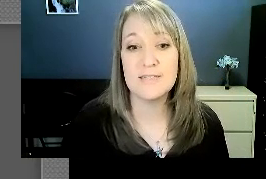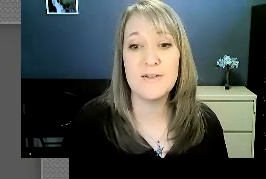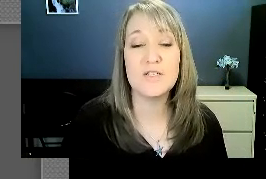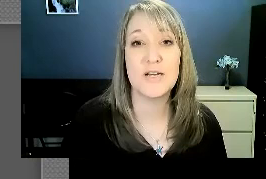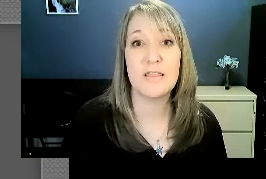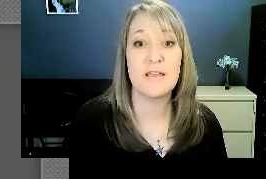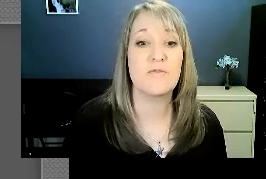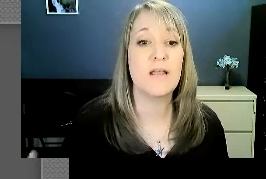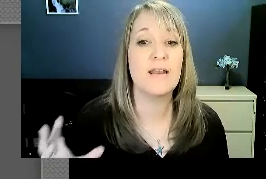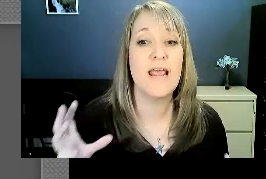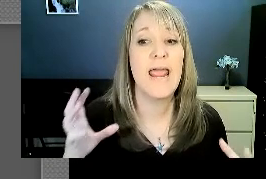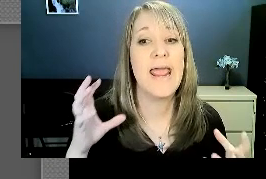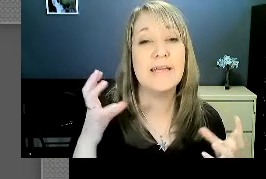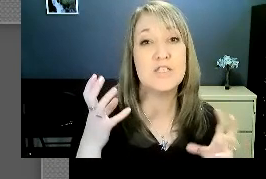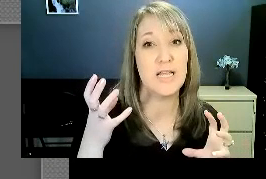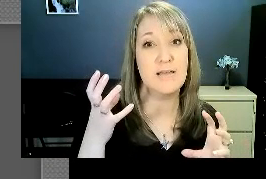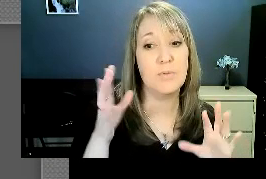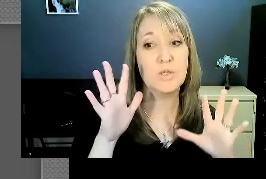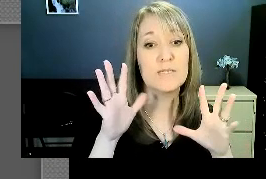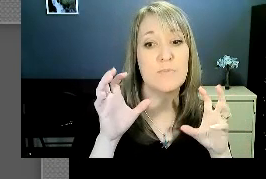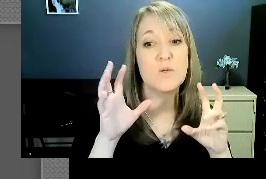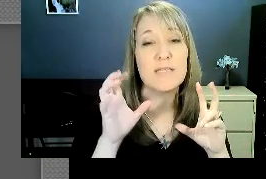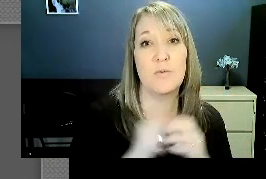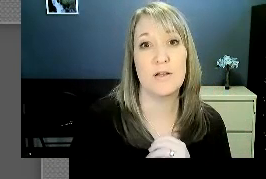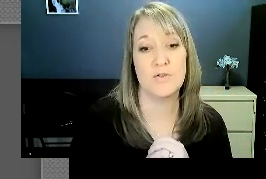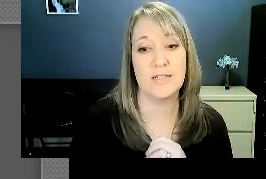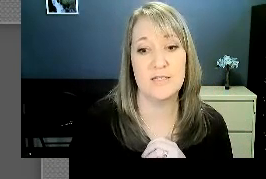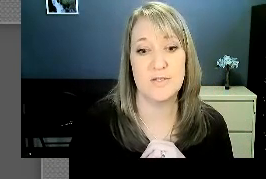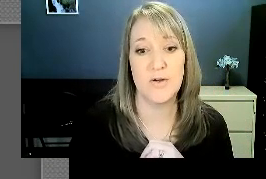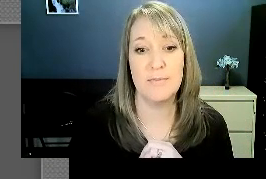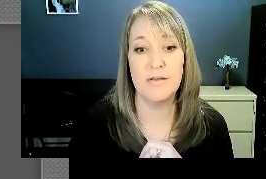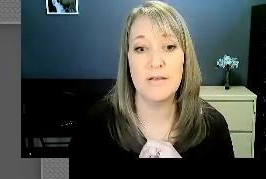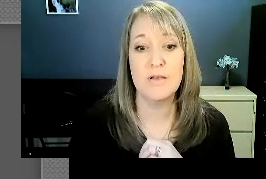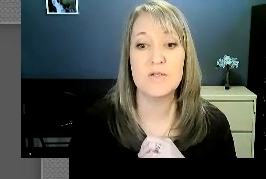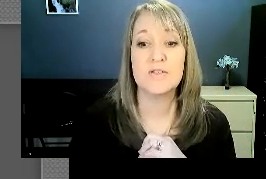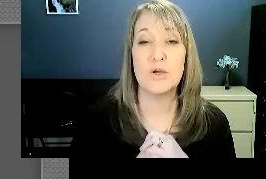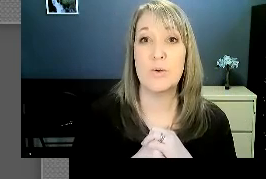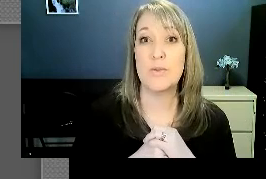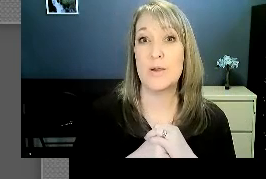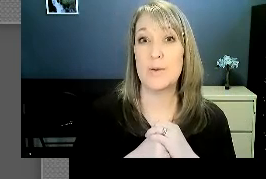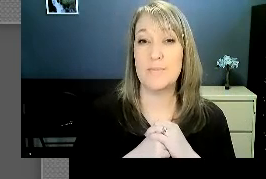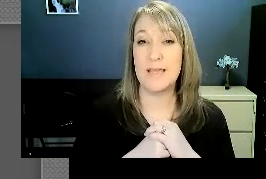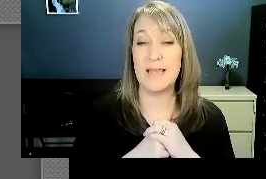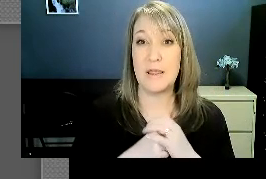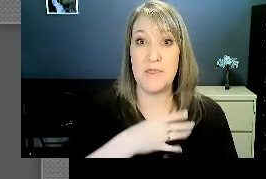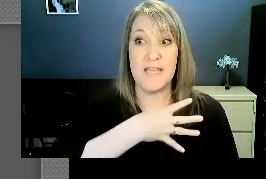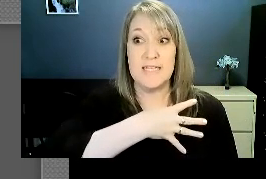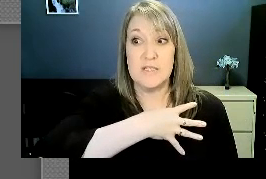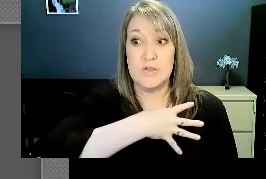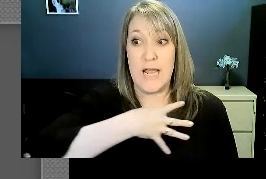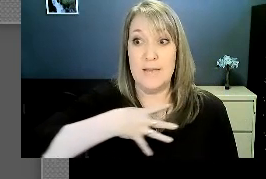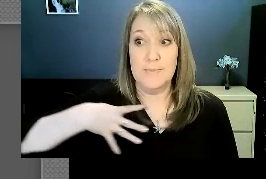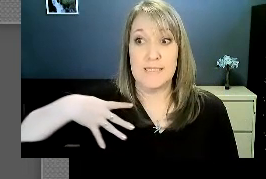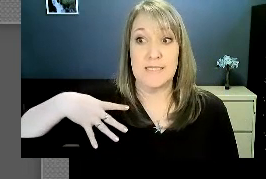use classifiers, try to think of what hand shape looks most like what you're trying to describe. So there would be